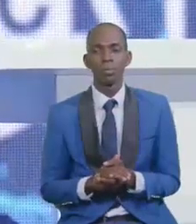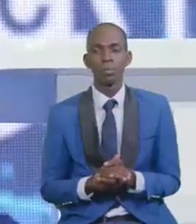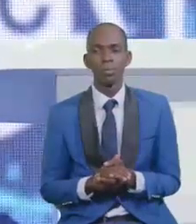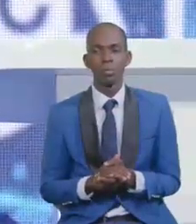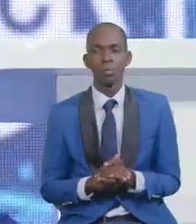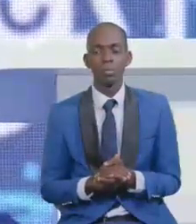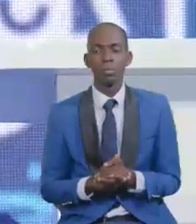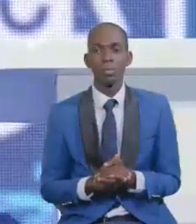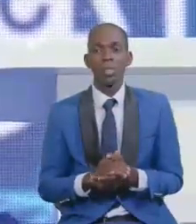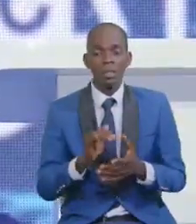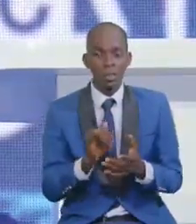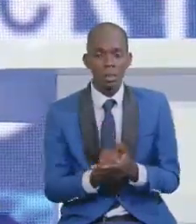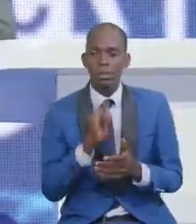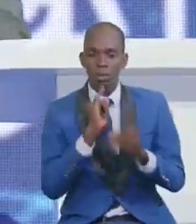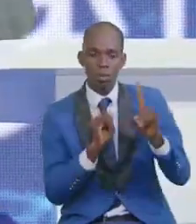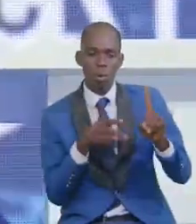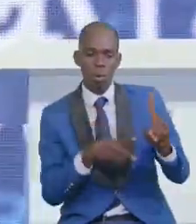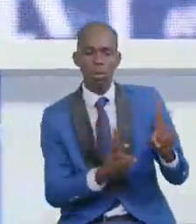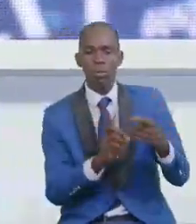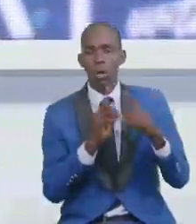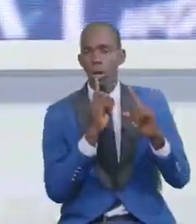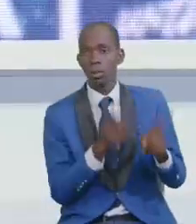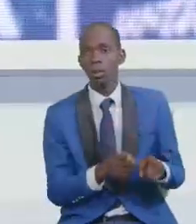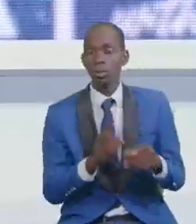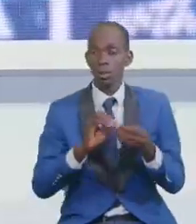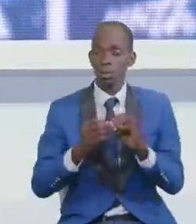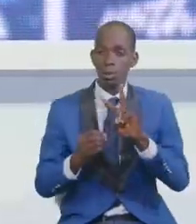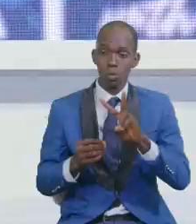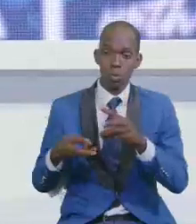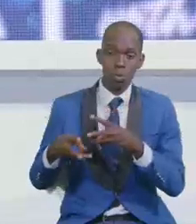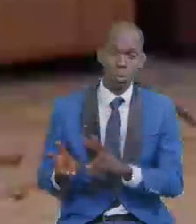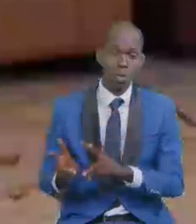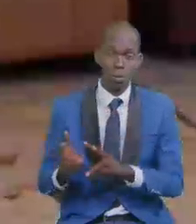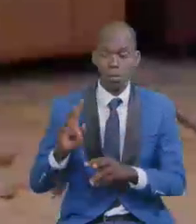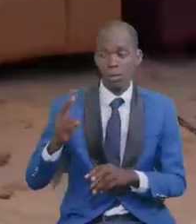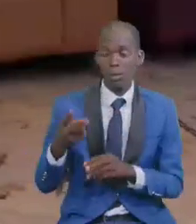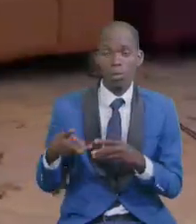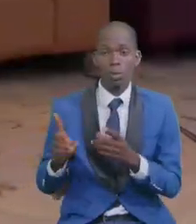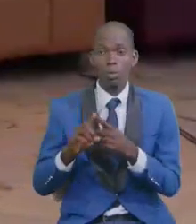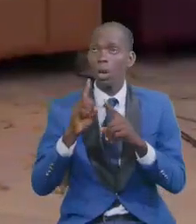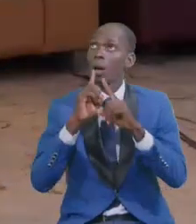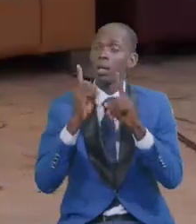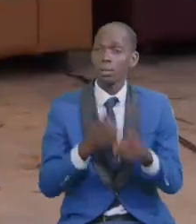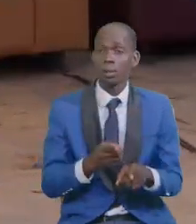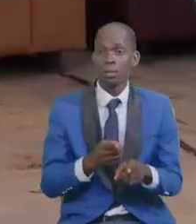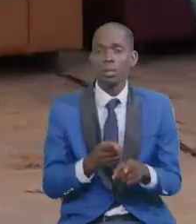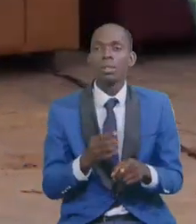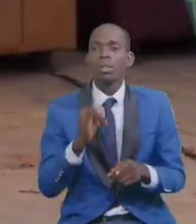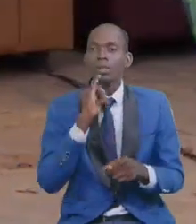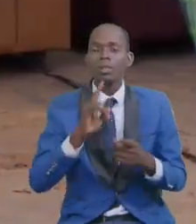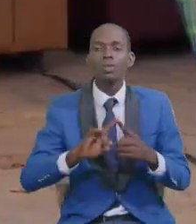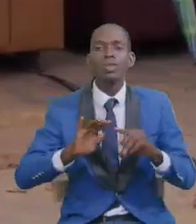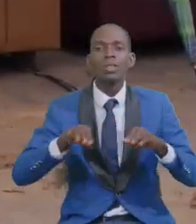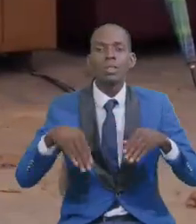That's one way to answer. Number two, the second way to answer is to strengthen